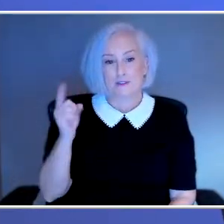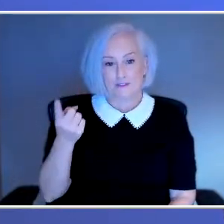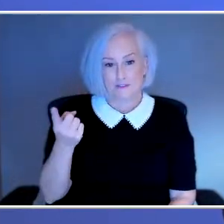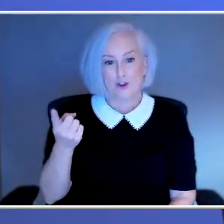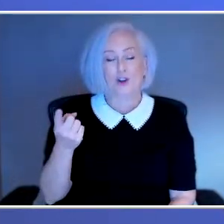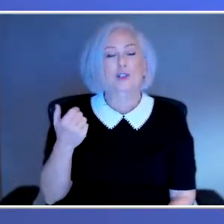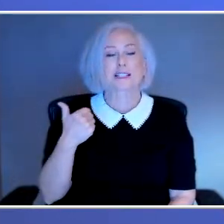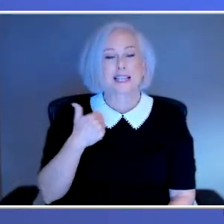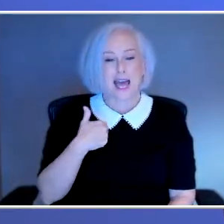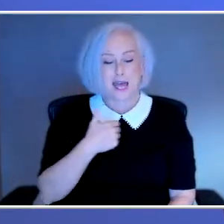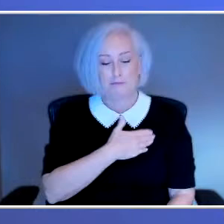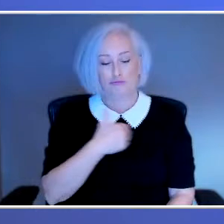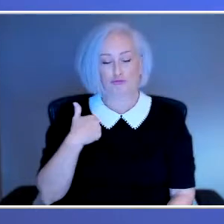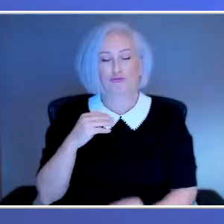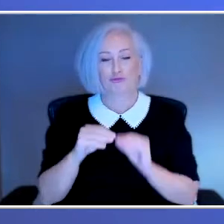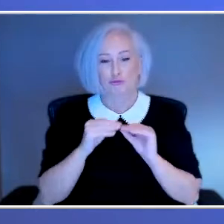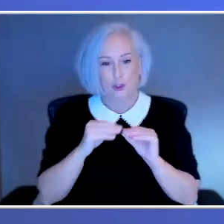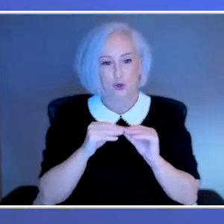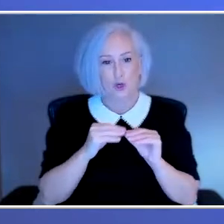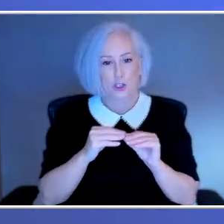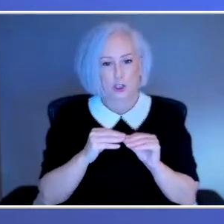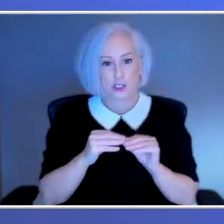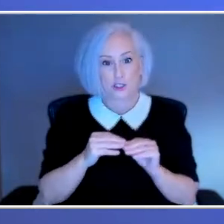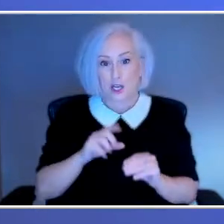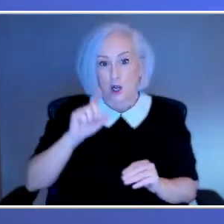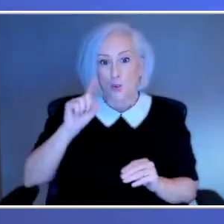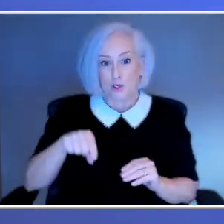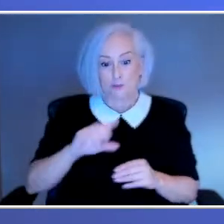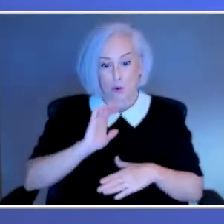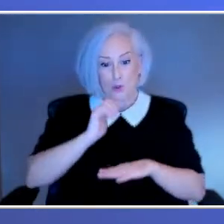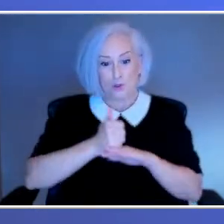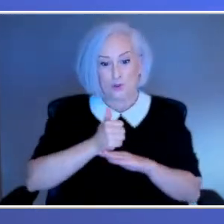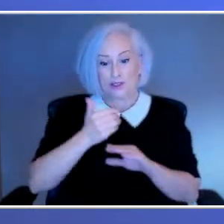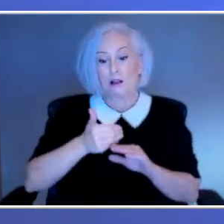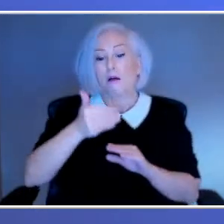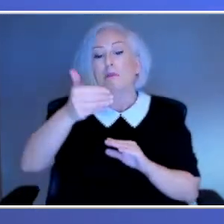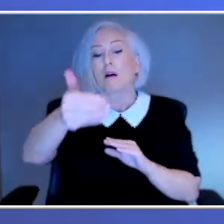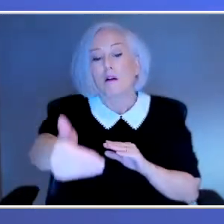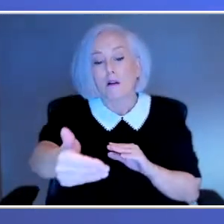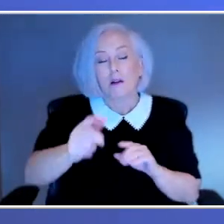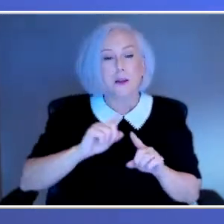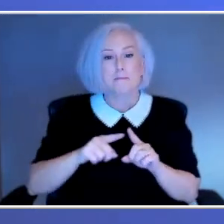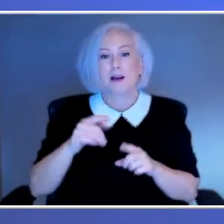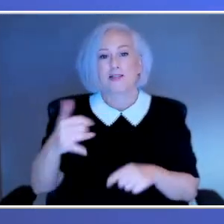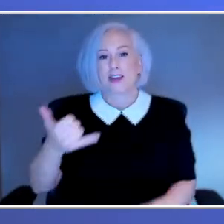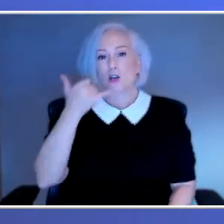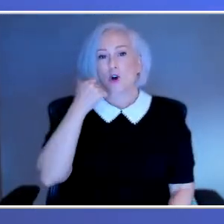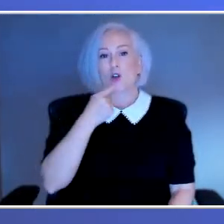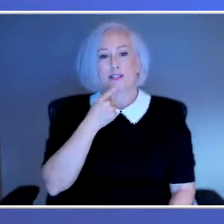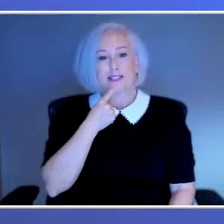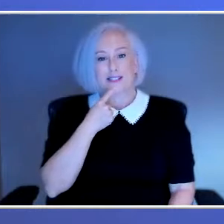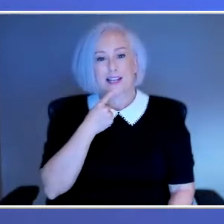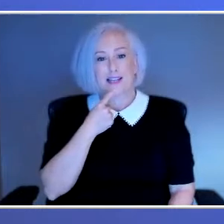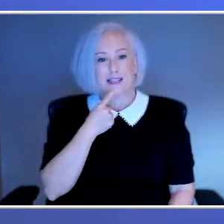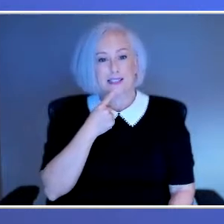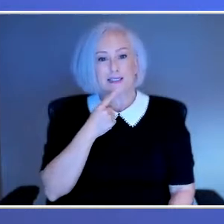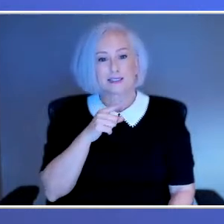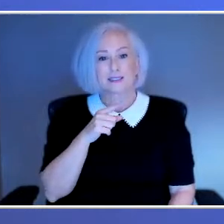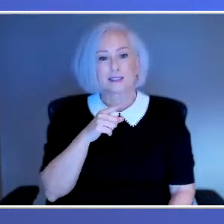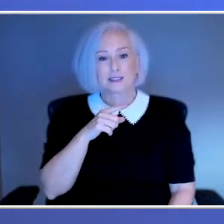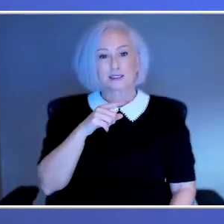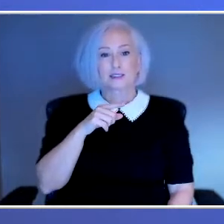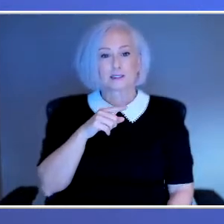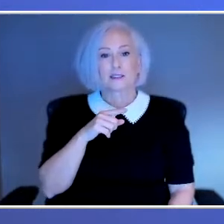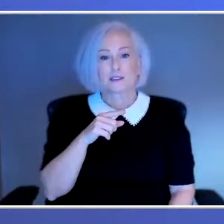to be scheduled out months, but they called me back and said, hey, your cancer, they sent my results